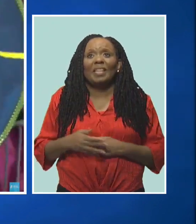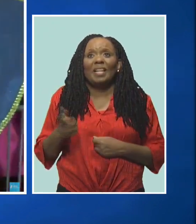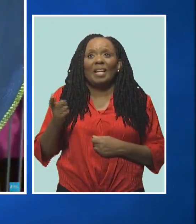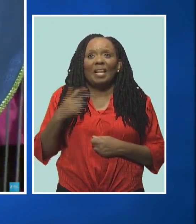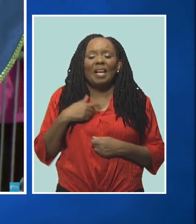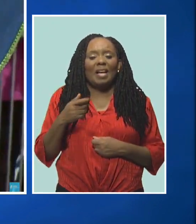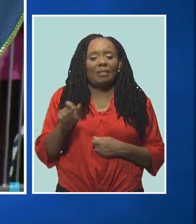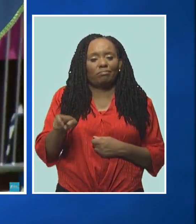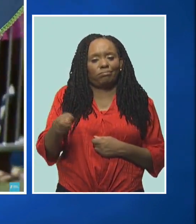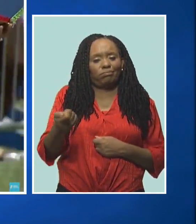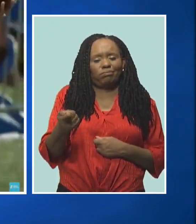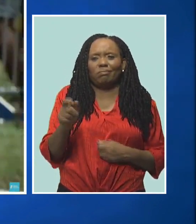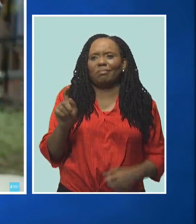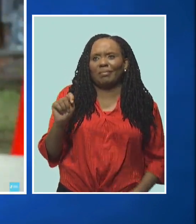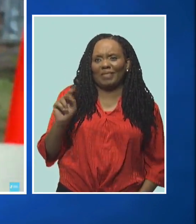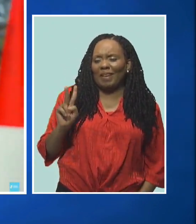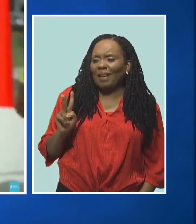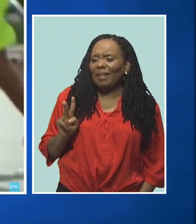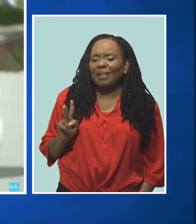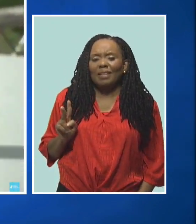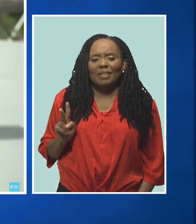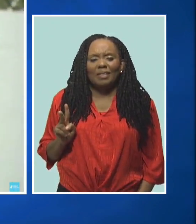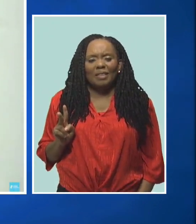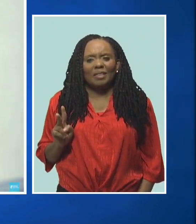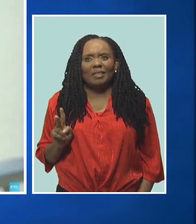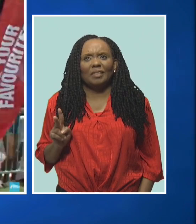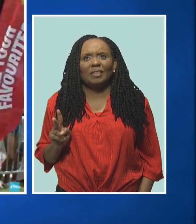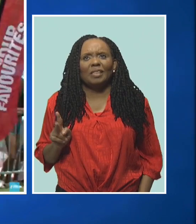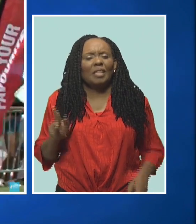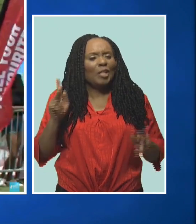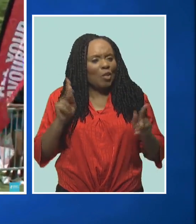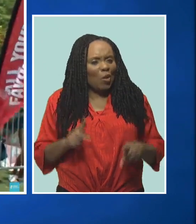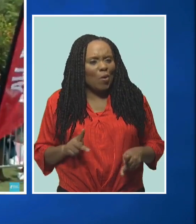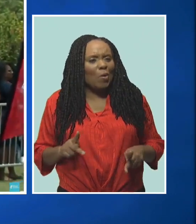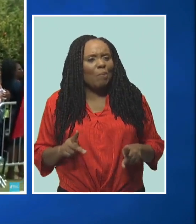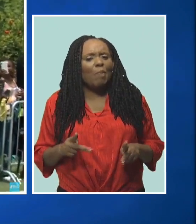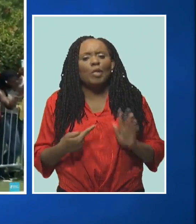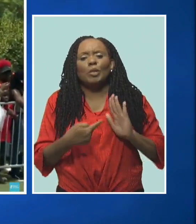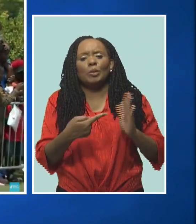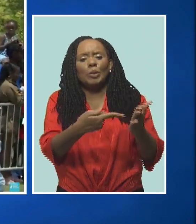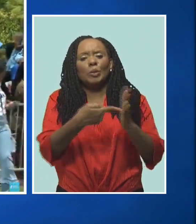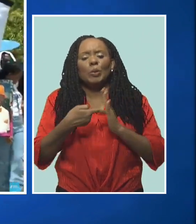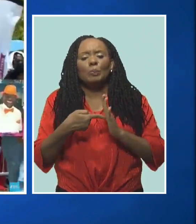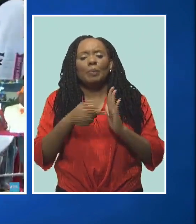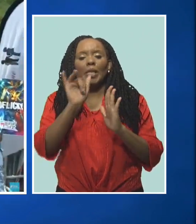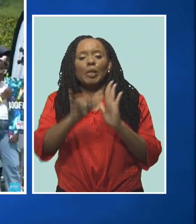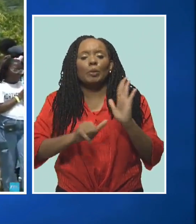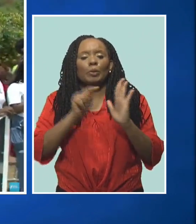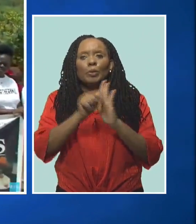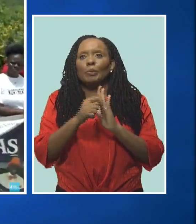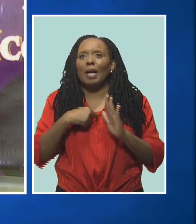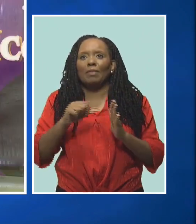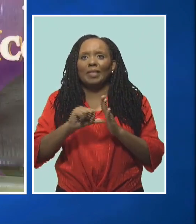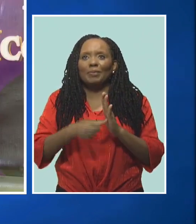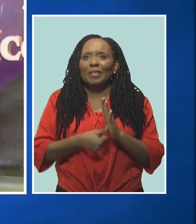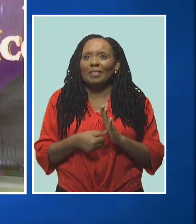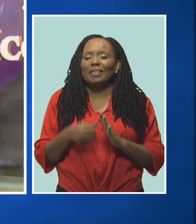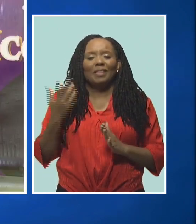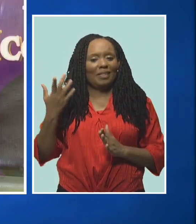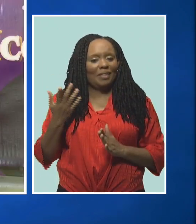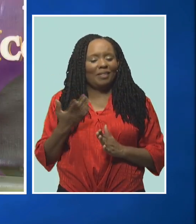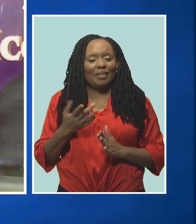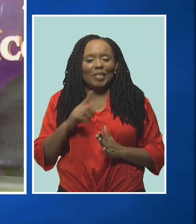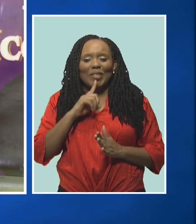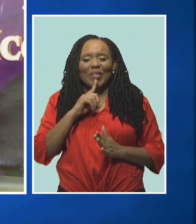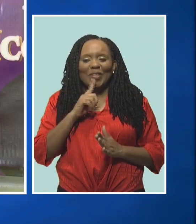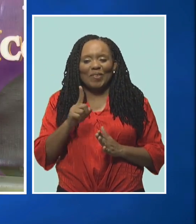TV, somebody had to go on YouTube and bring it back to me on my phone to see it. I was very impressed, and I even went on